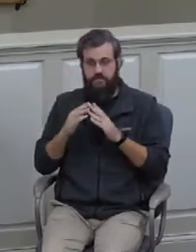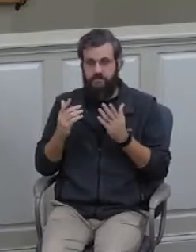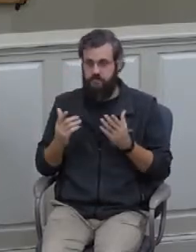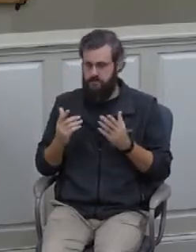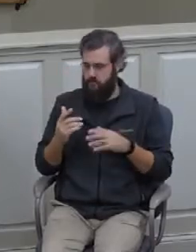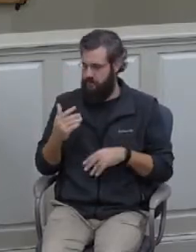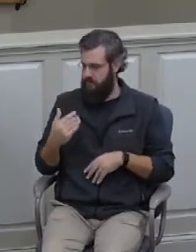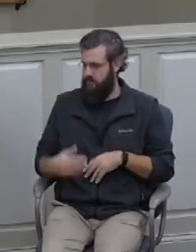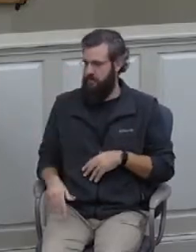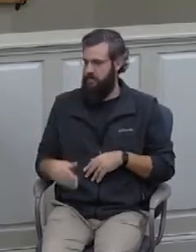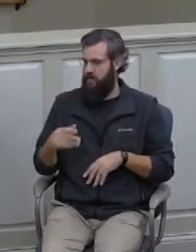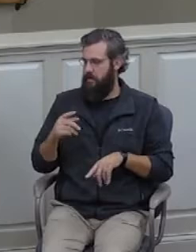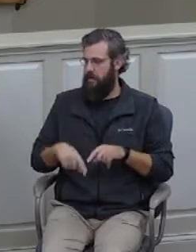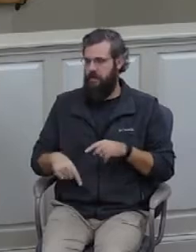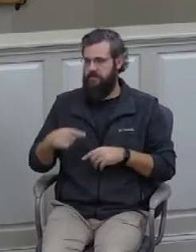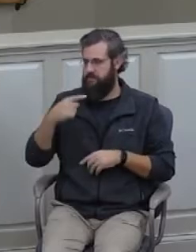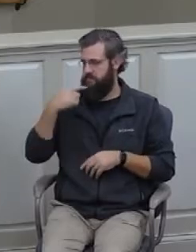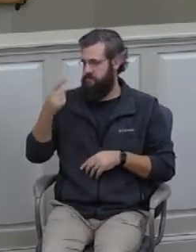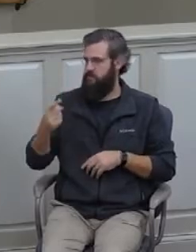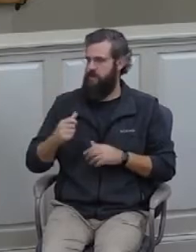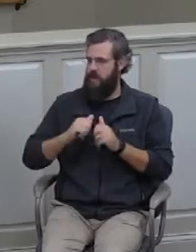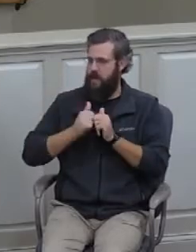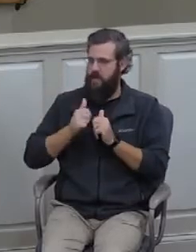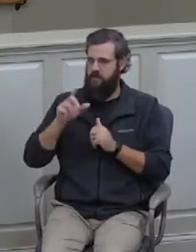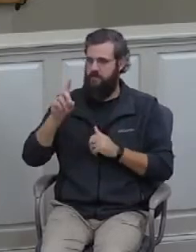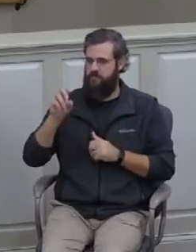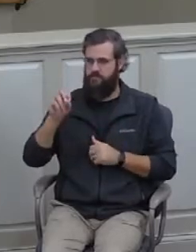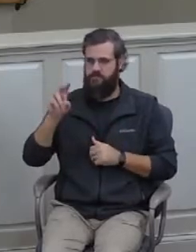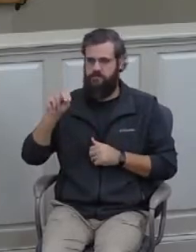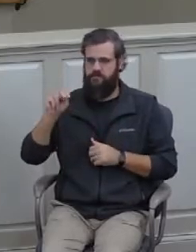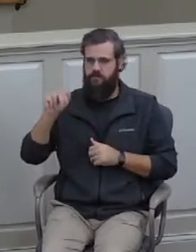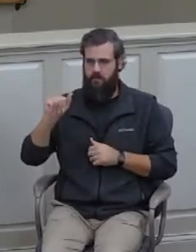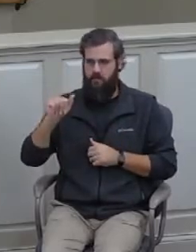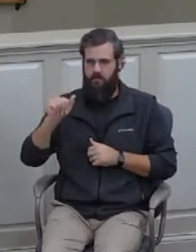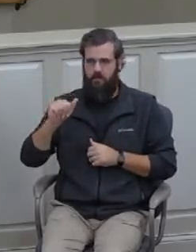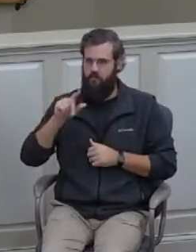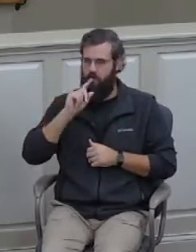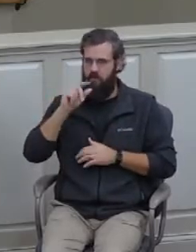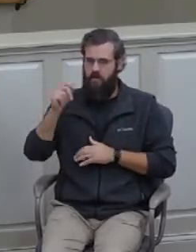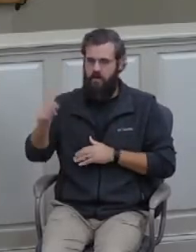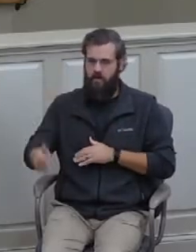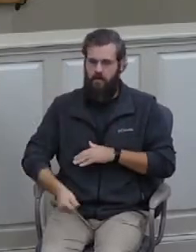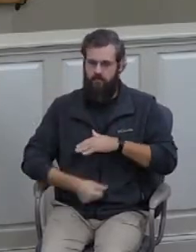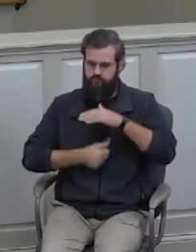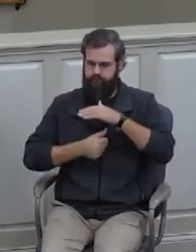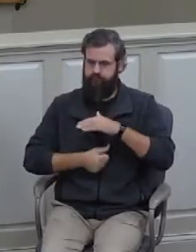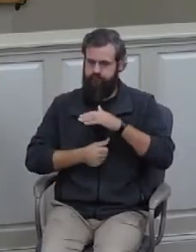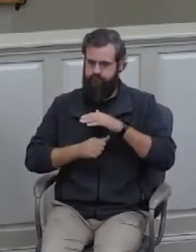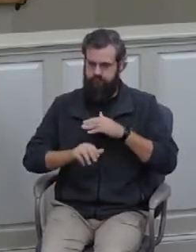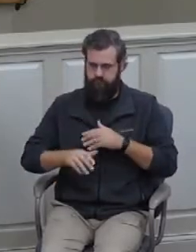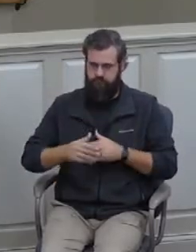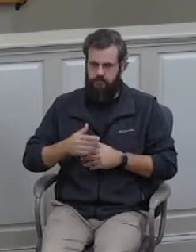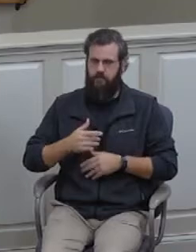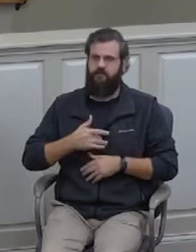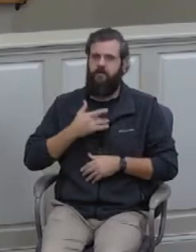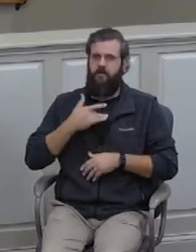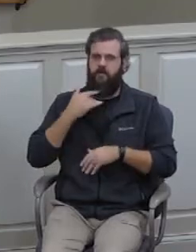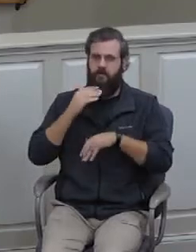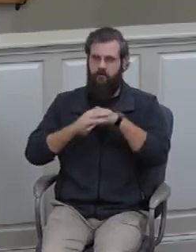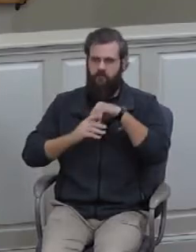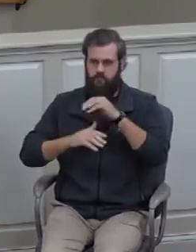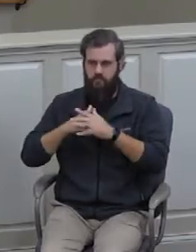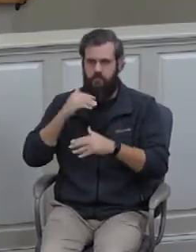tell you the manner in which Donna took me under her wing to make me feel